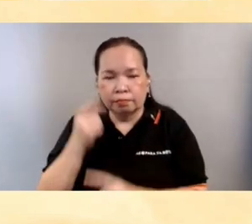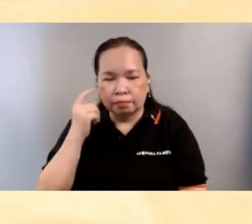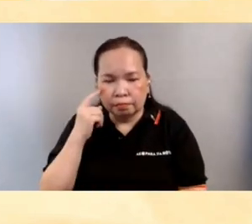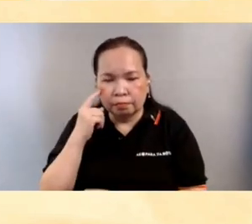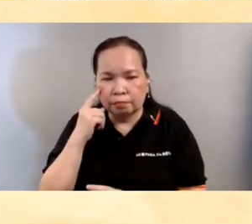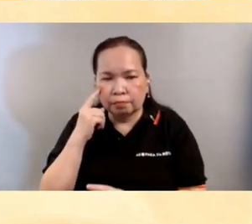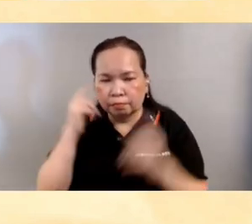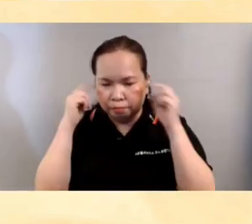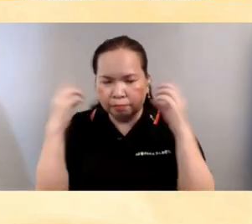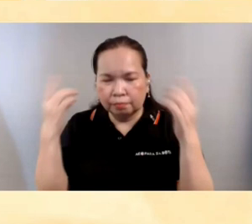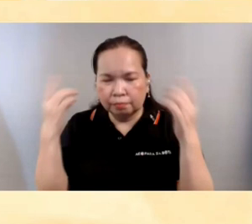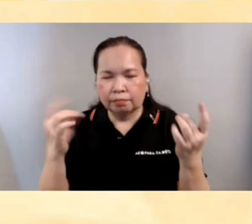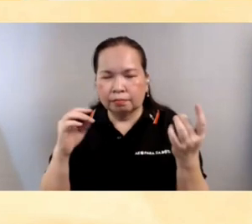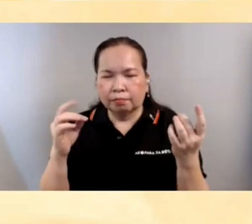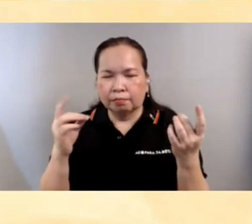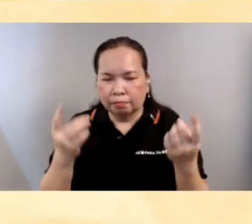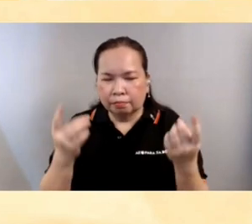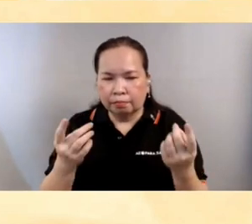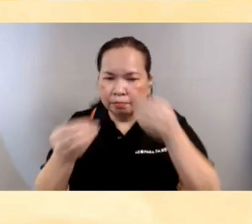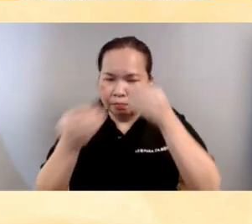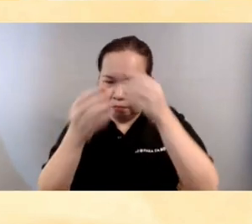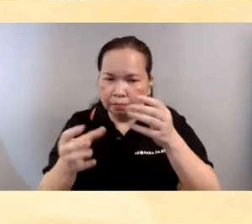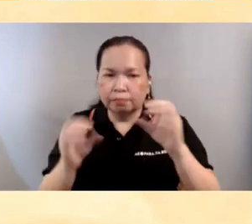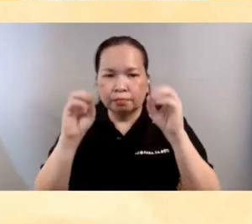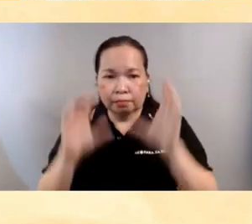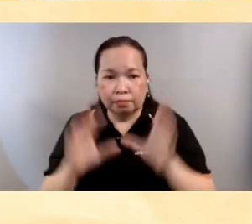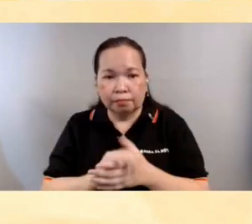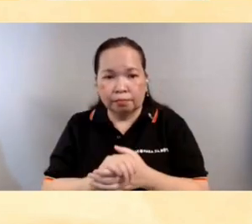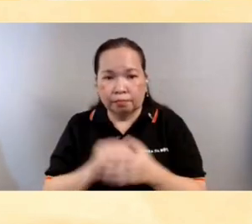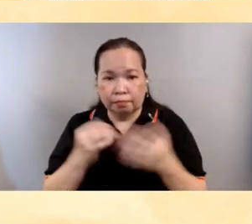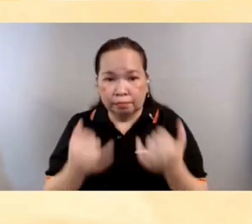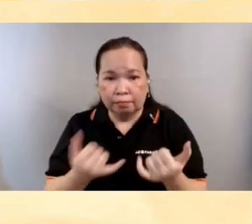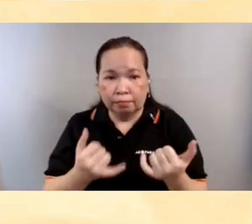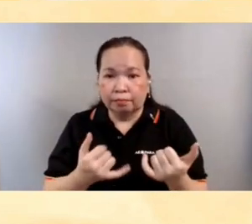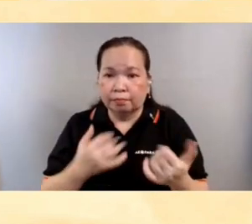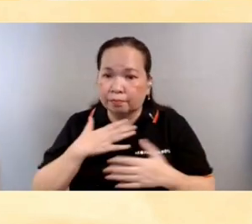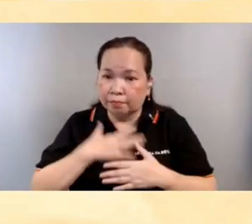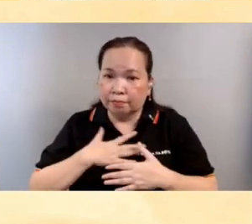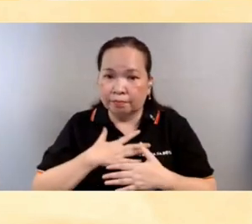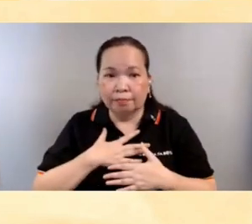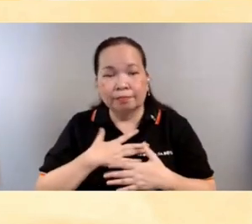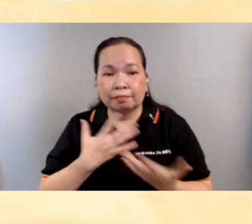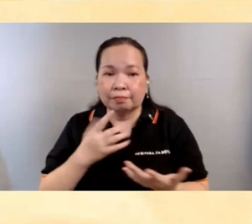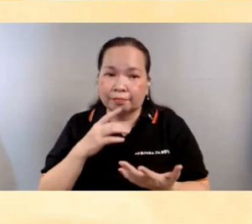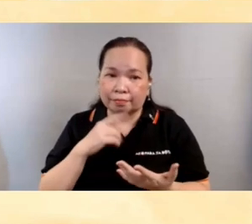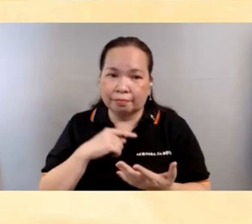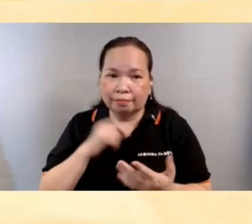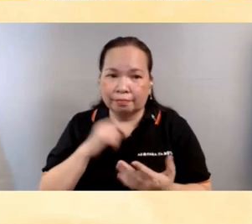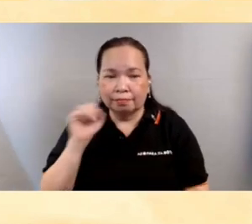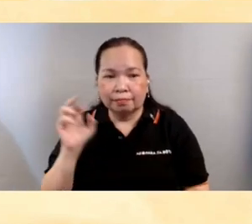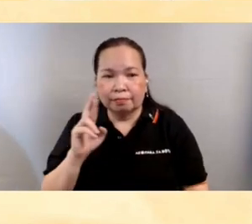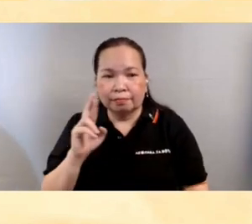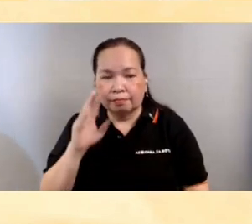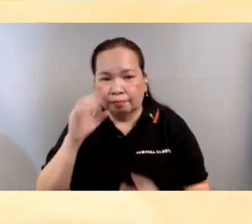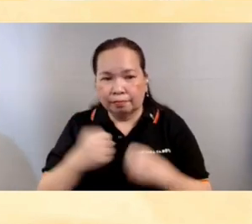teacher, having trained under Thich Nhat Hanh. Presently, she delights in living her senior years at her nature sanctuary